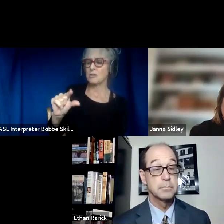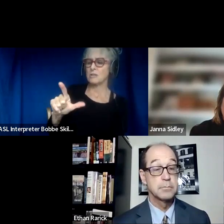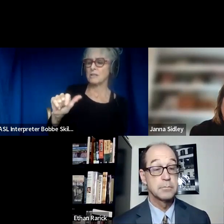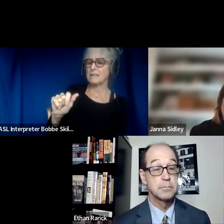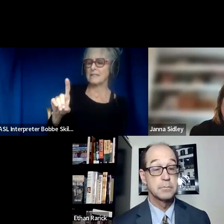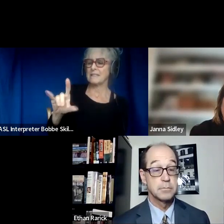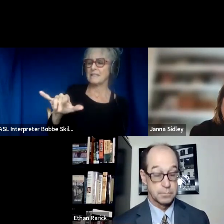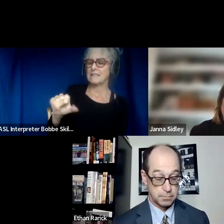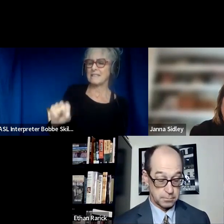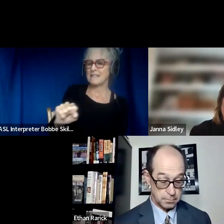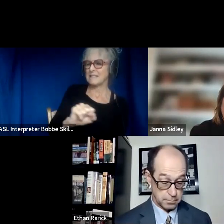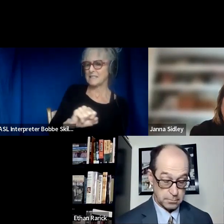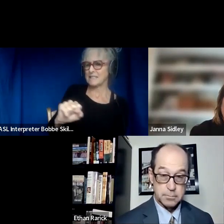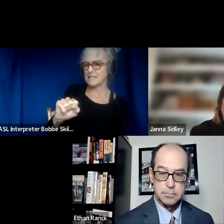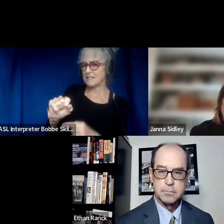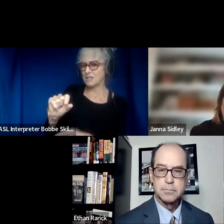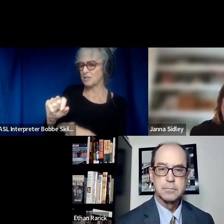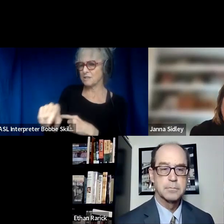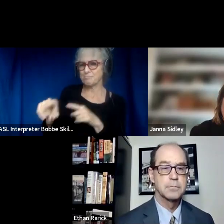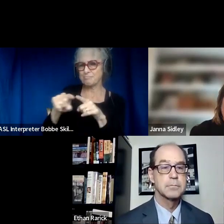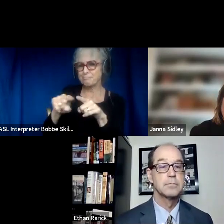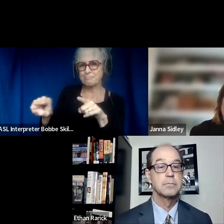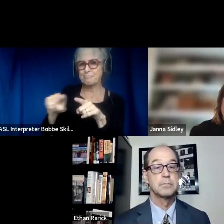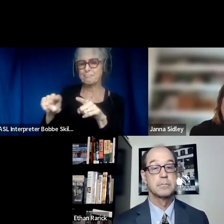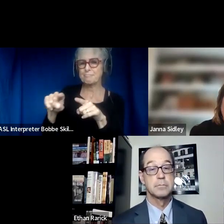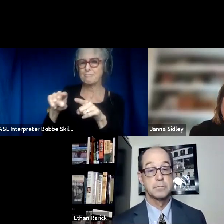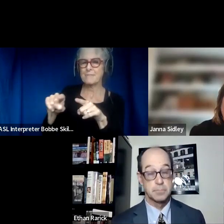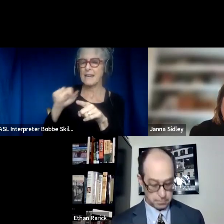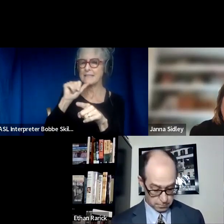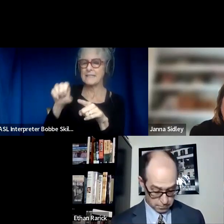Lizraga. Gladys, you should now have the ability to mute yourself.